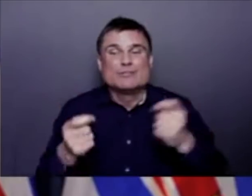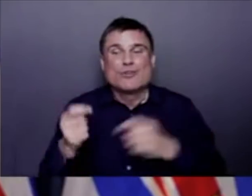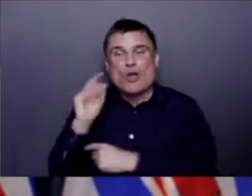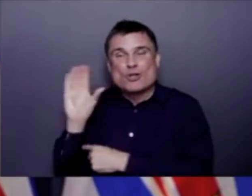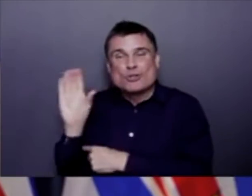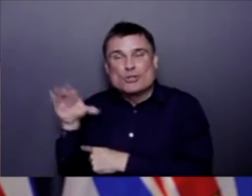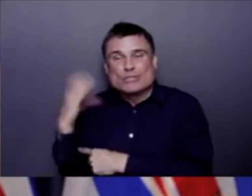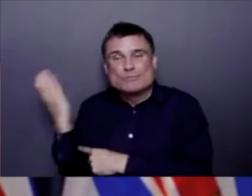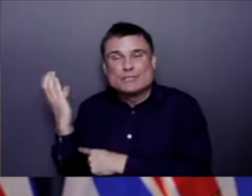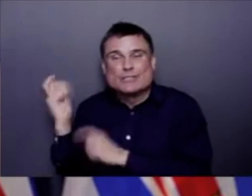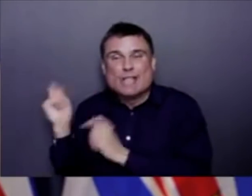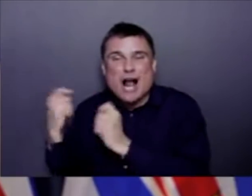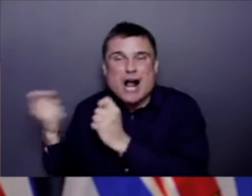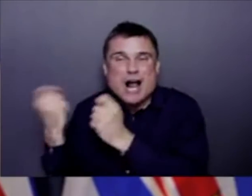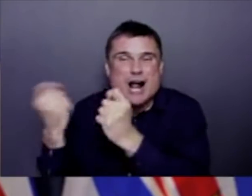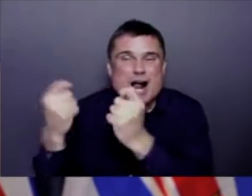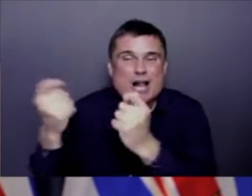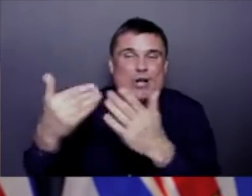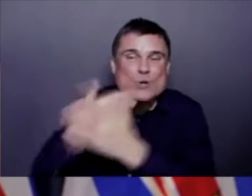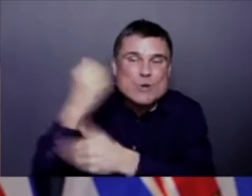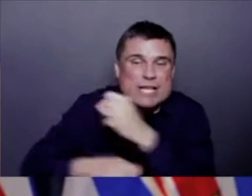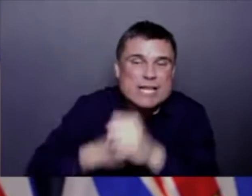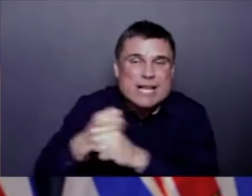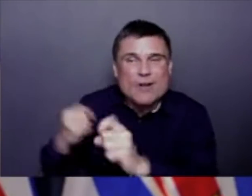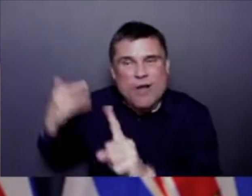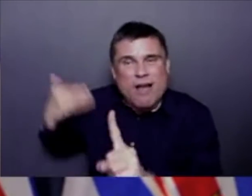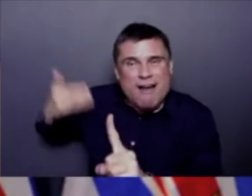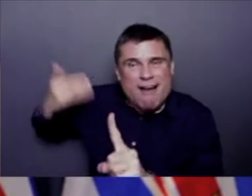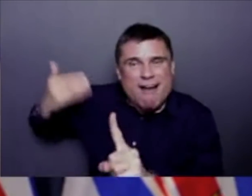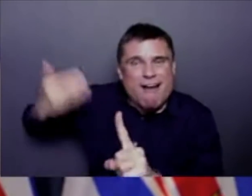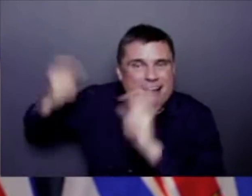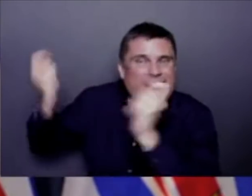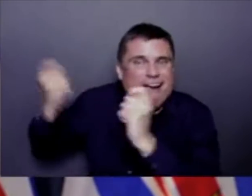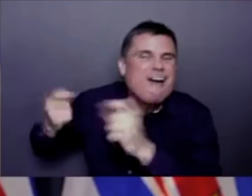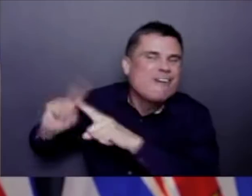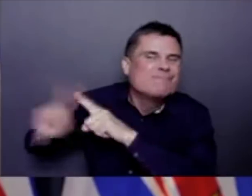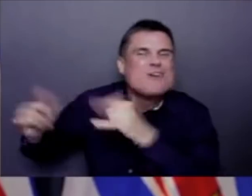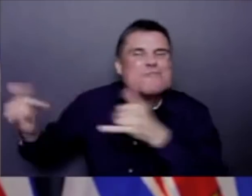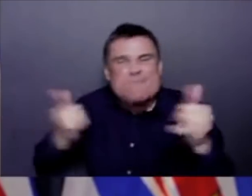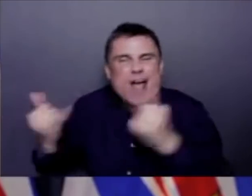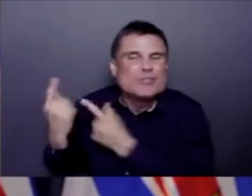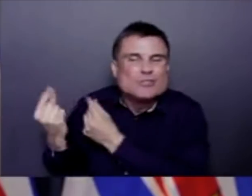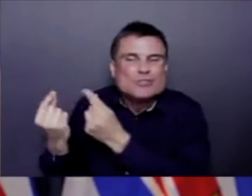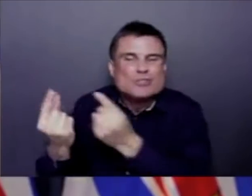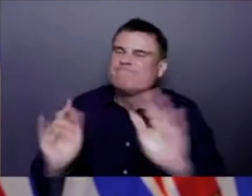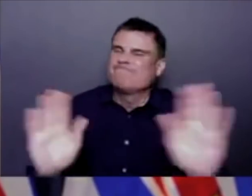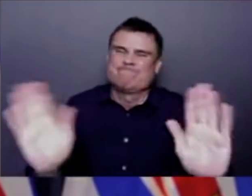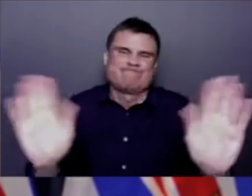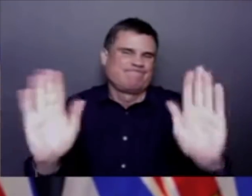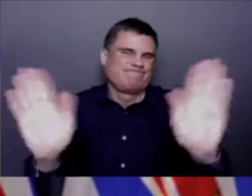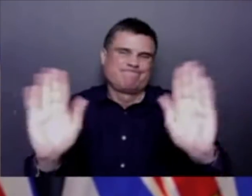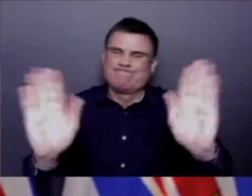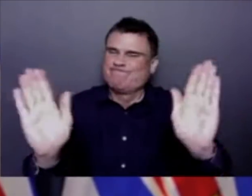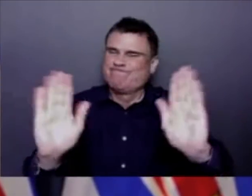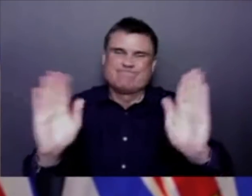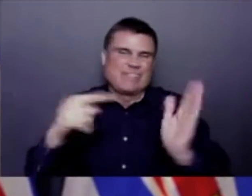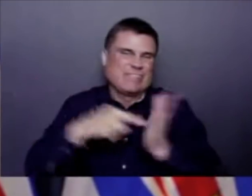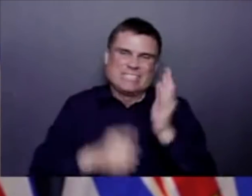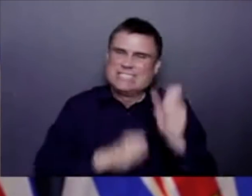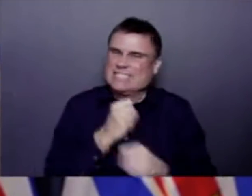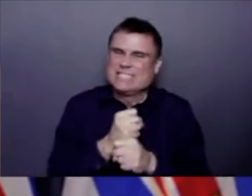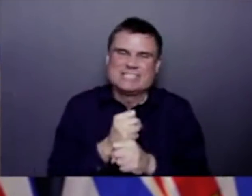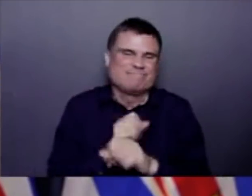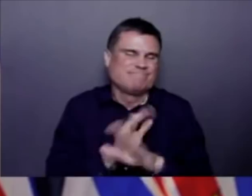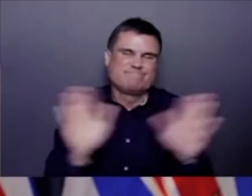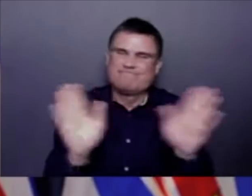people a Christmas break. And I would just say this, that I think this year it's important to